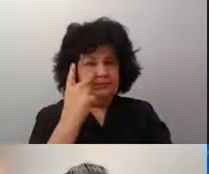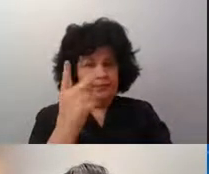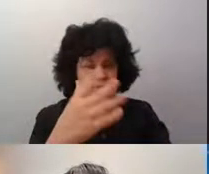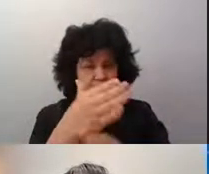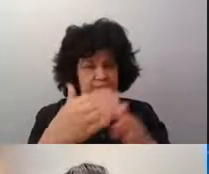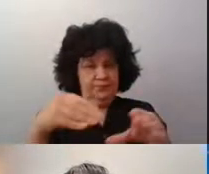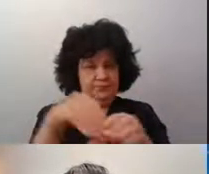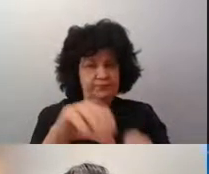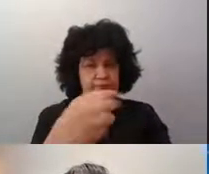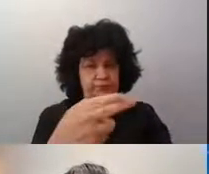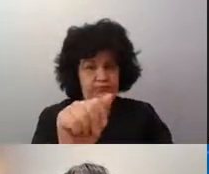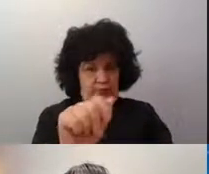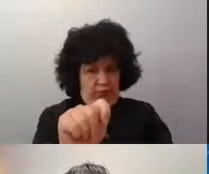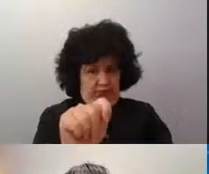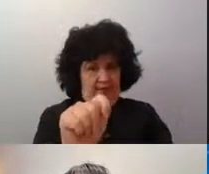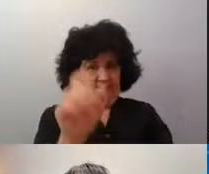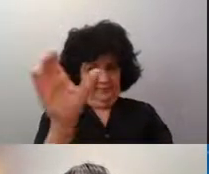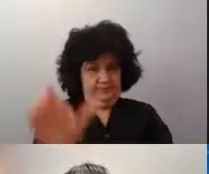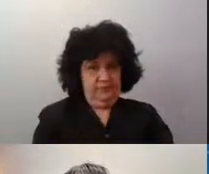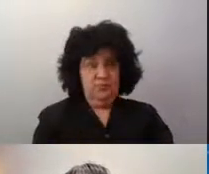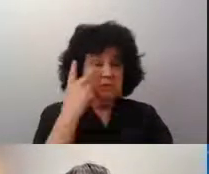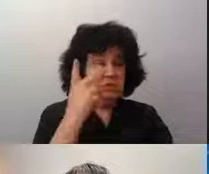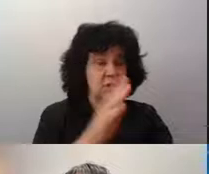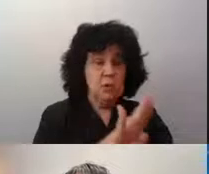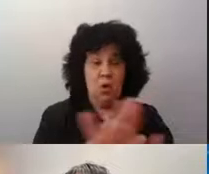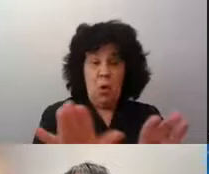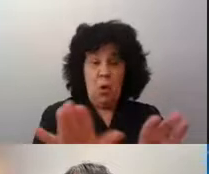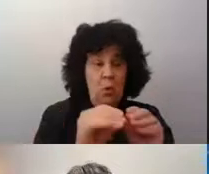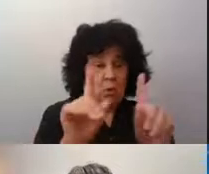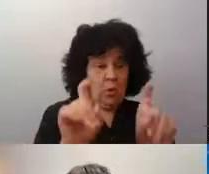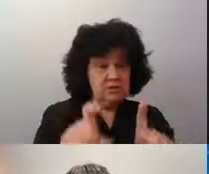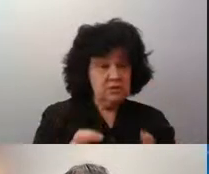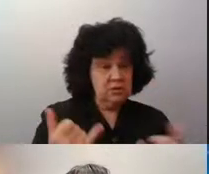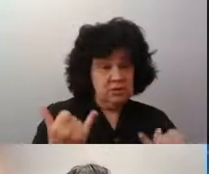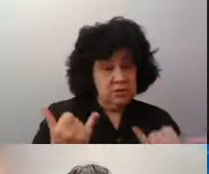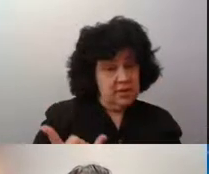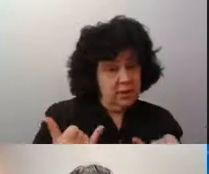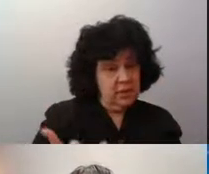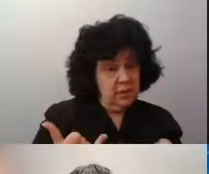look. I don't see any other questions at this time.